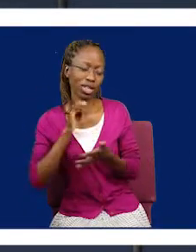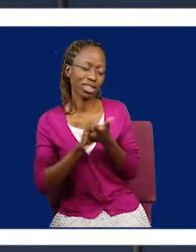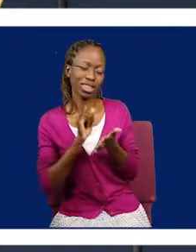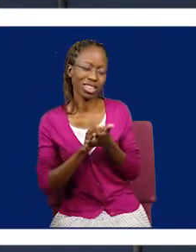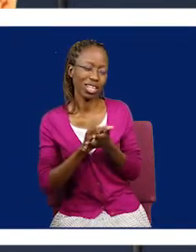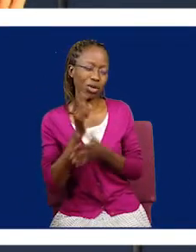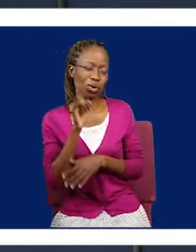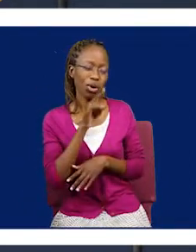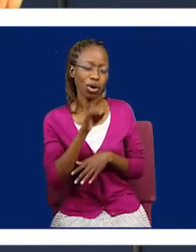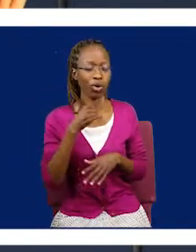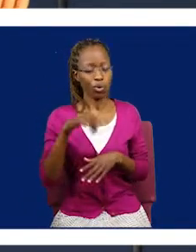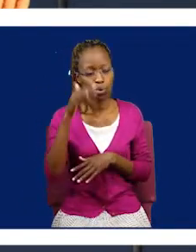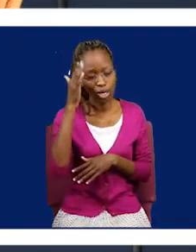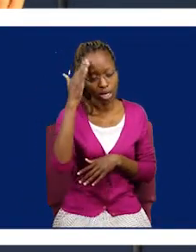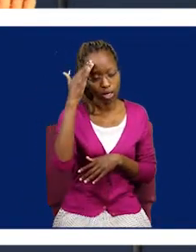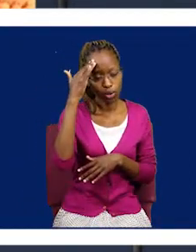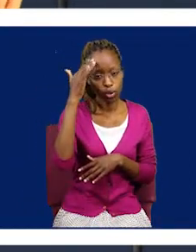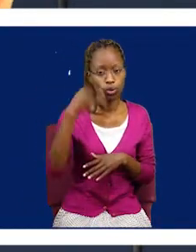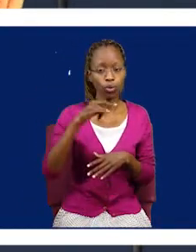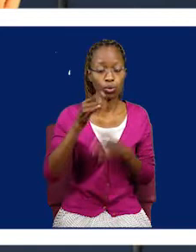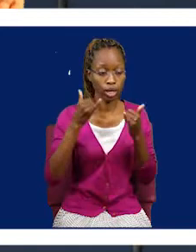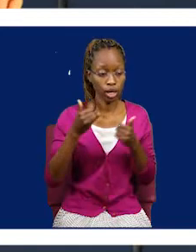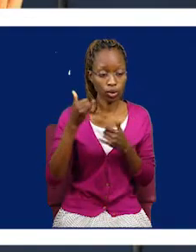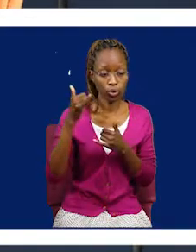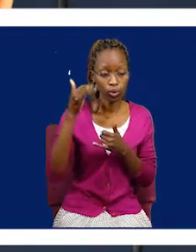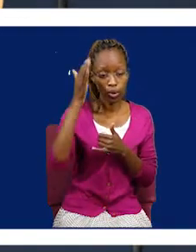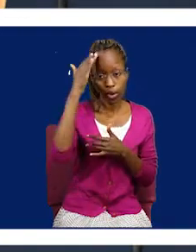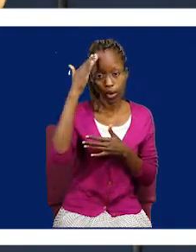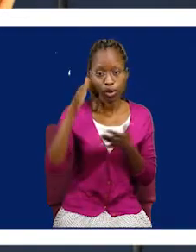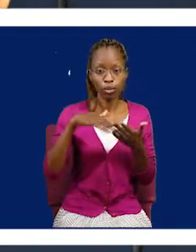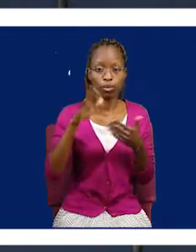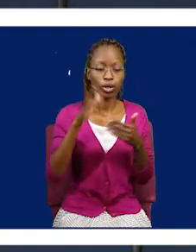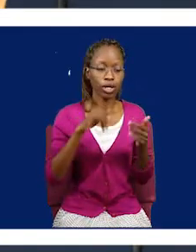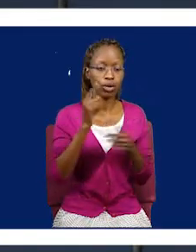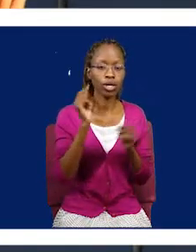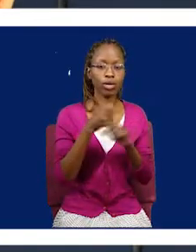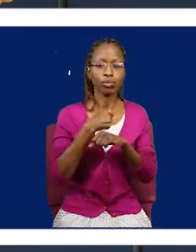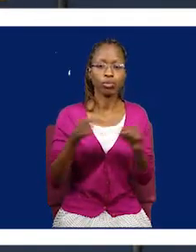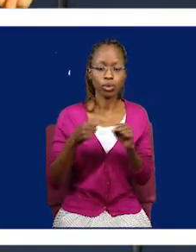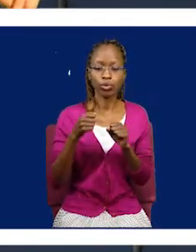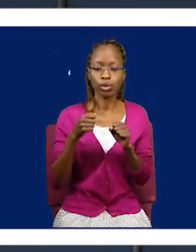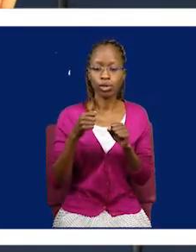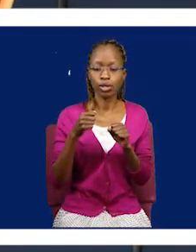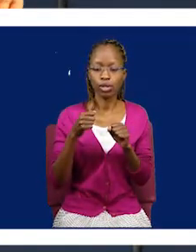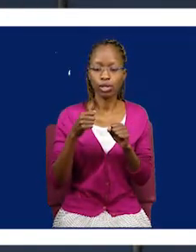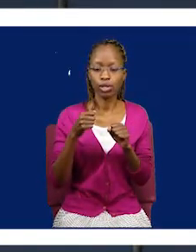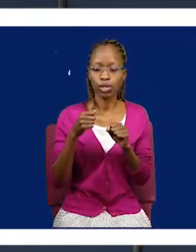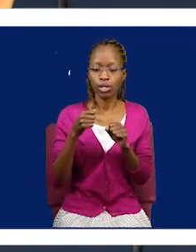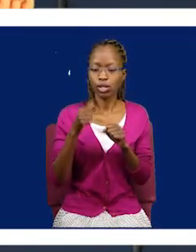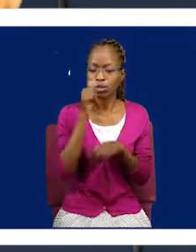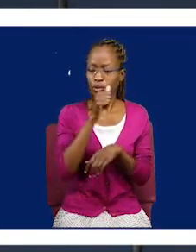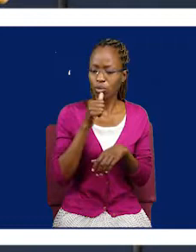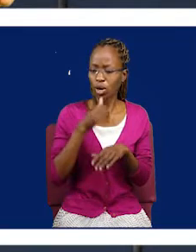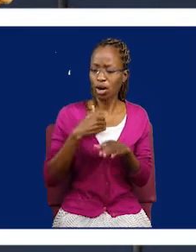mistake. Yeah. You know, we found out, you know what? We found out more than once that we can't keep our secrets from our